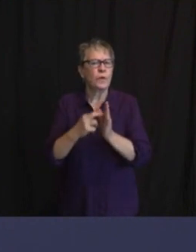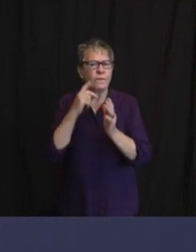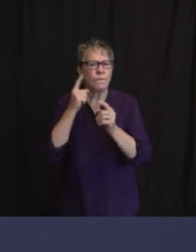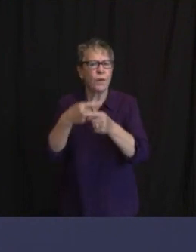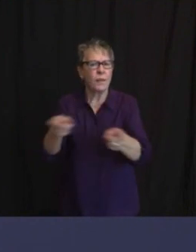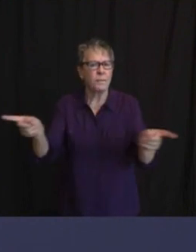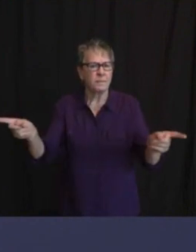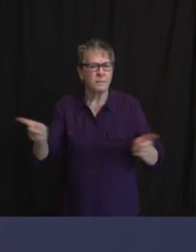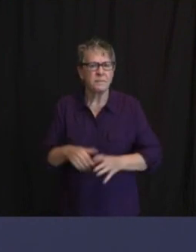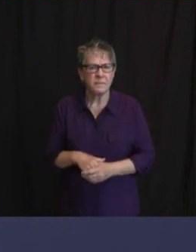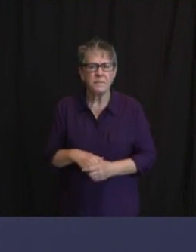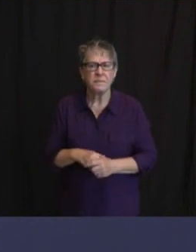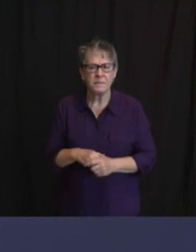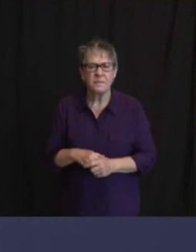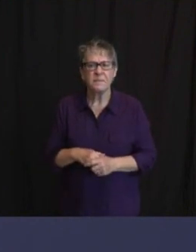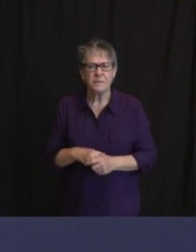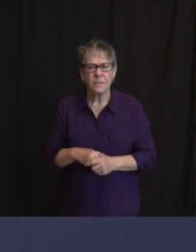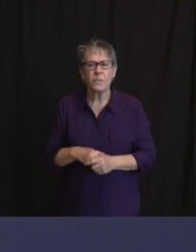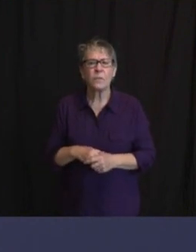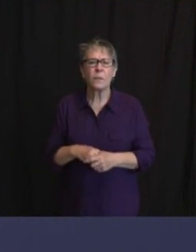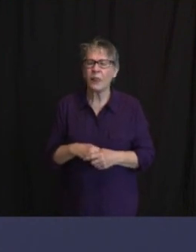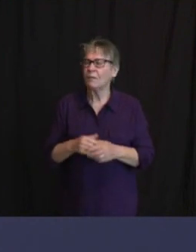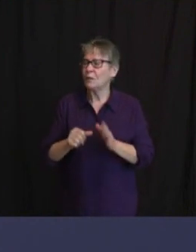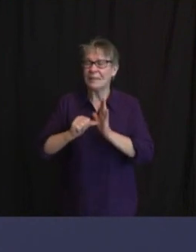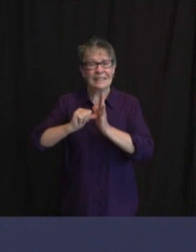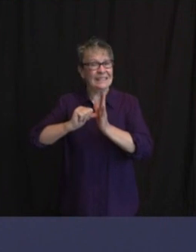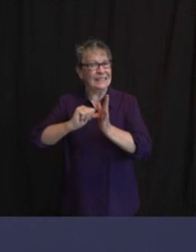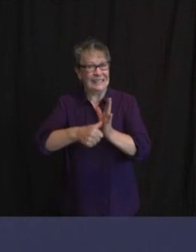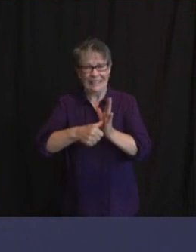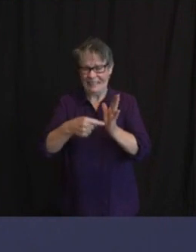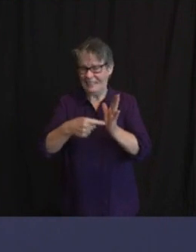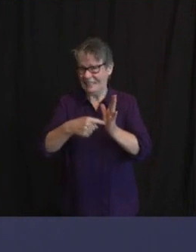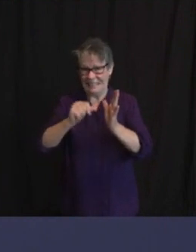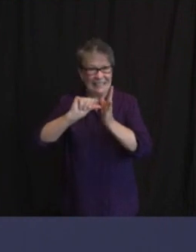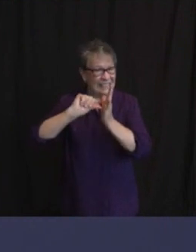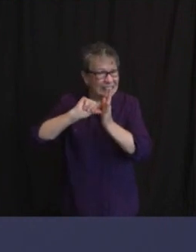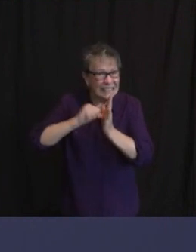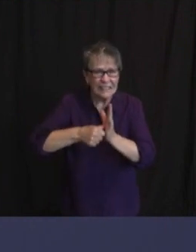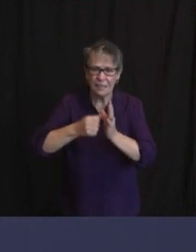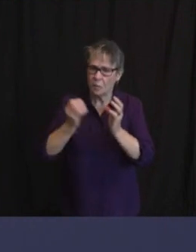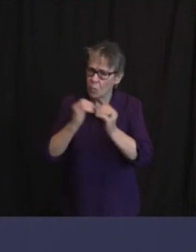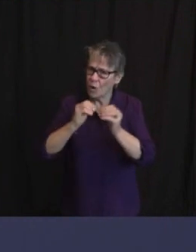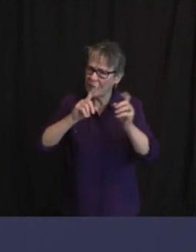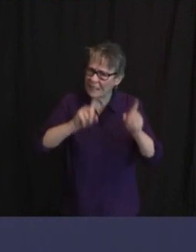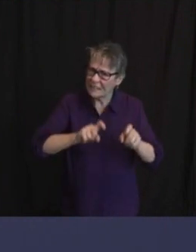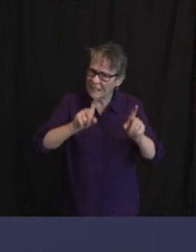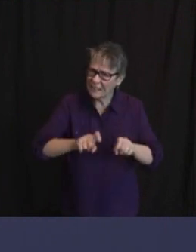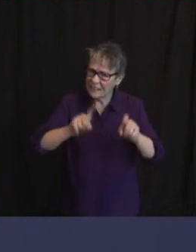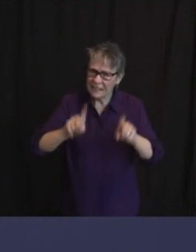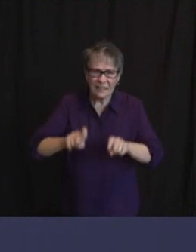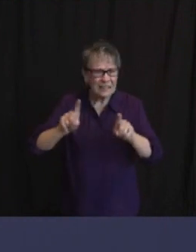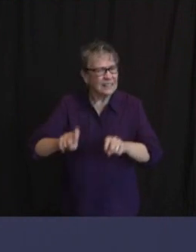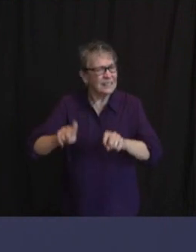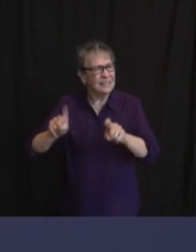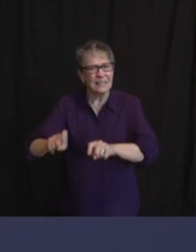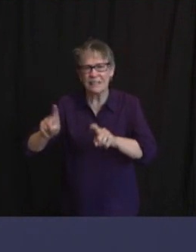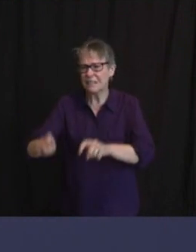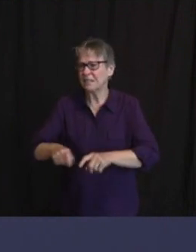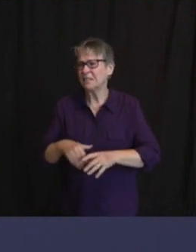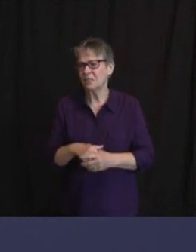a similar discussion as it relates to contact tracing. Thank you all. I want to thank Commissioner Persicelli, Dr.